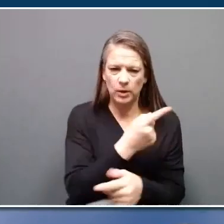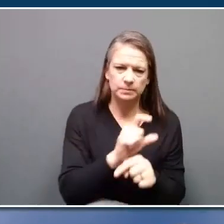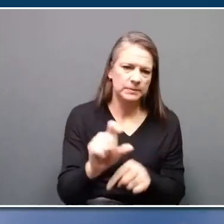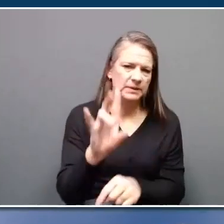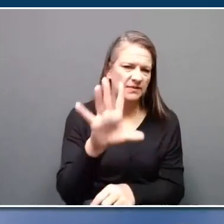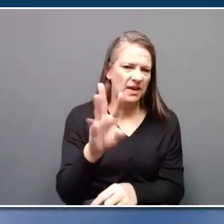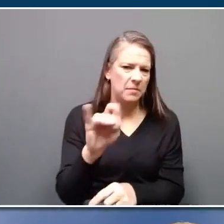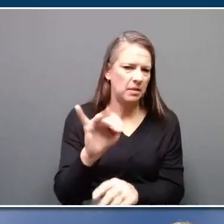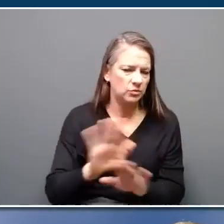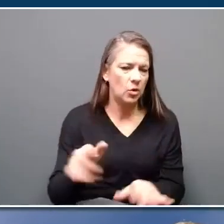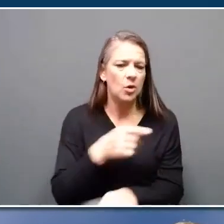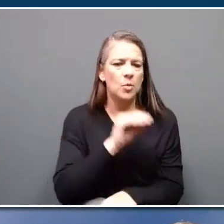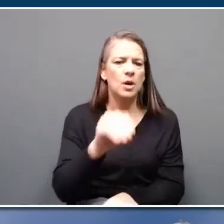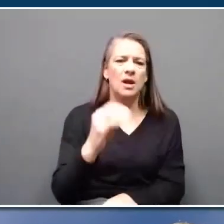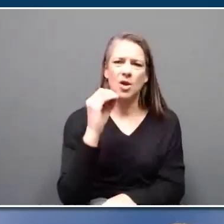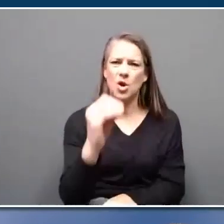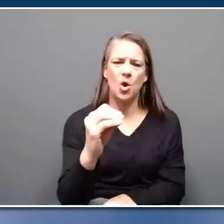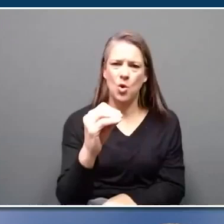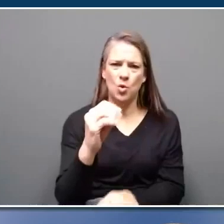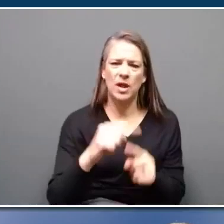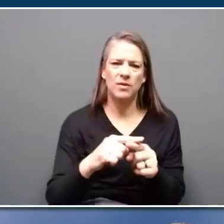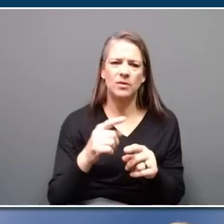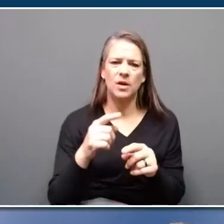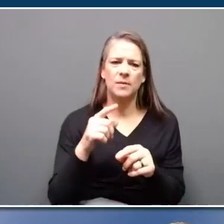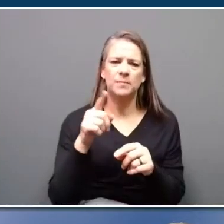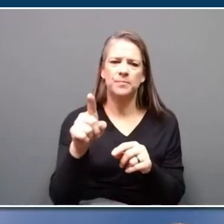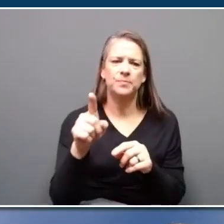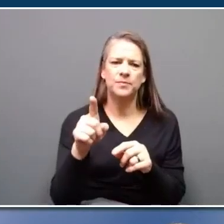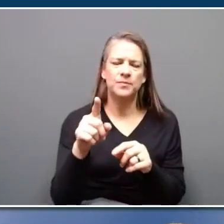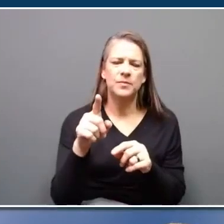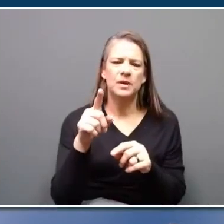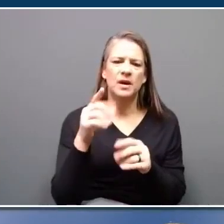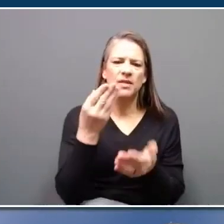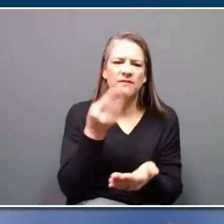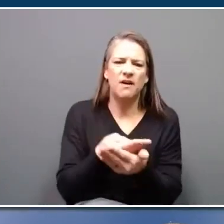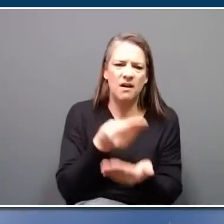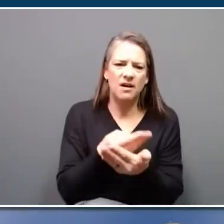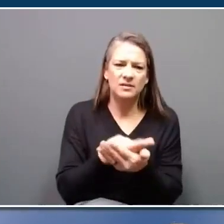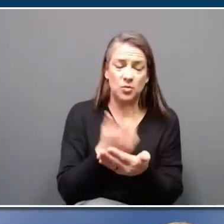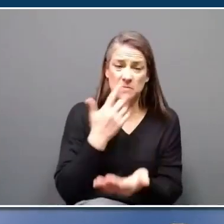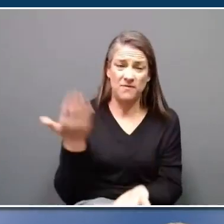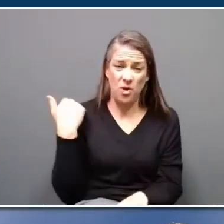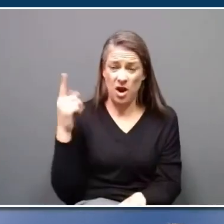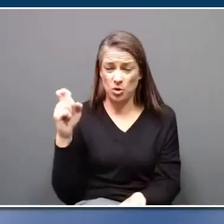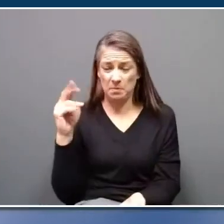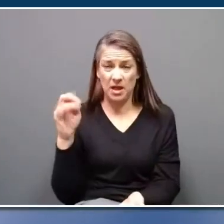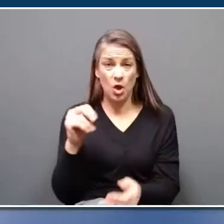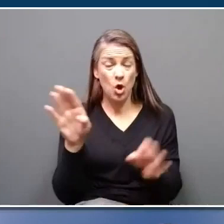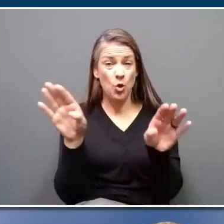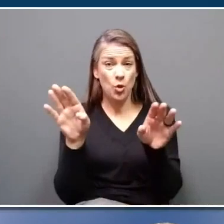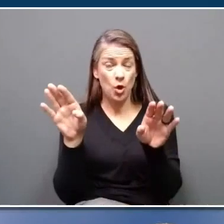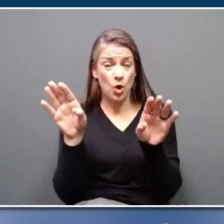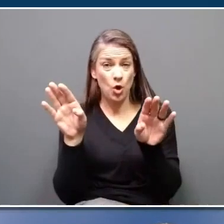put $0 in the closing fund that had 100 million the last time. I can tell you every dollar of the closing fund the last time, while not